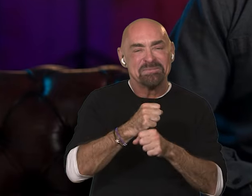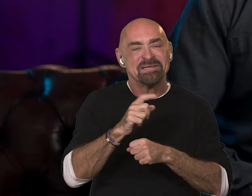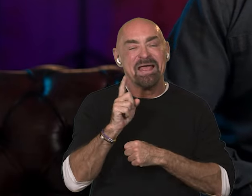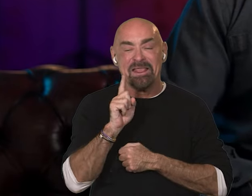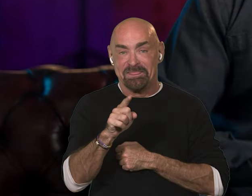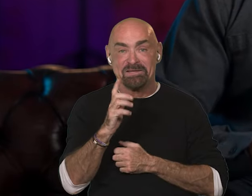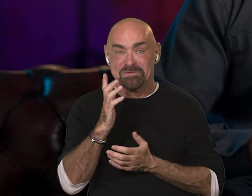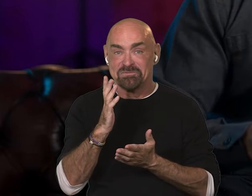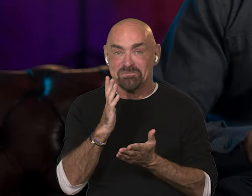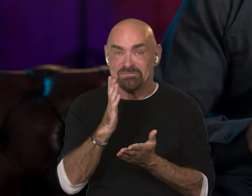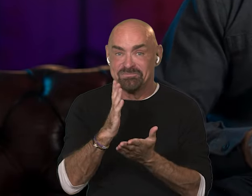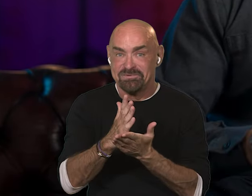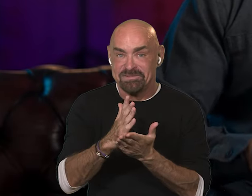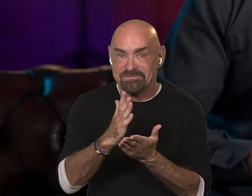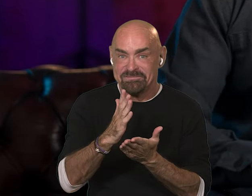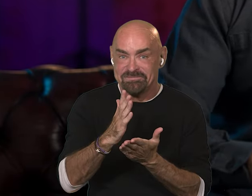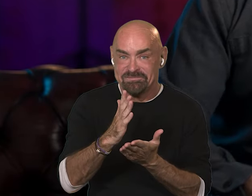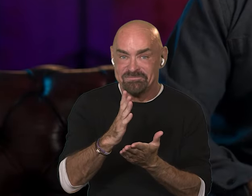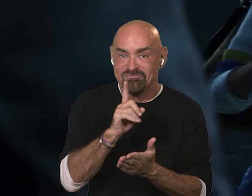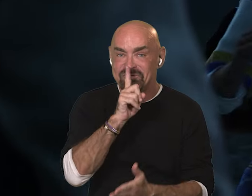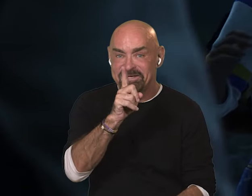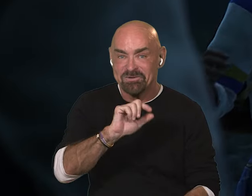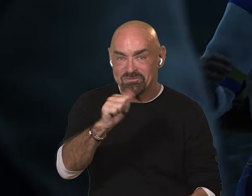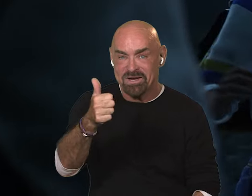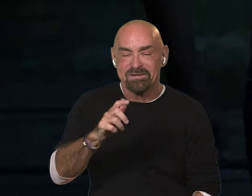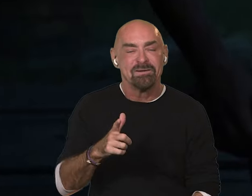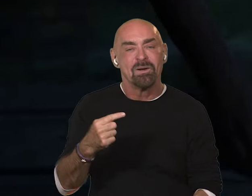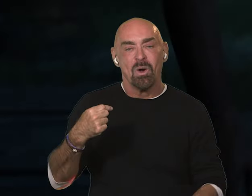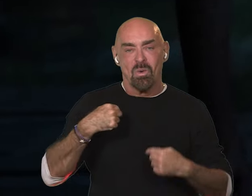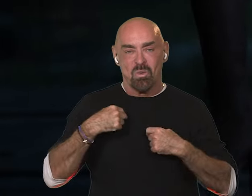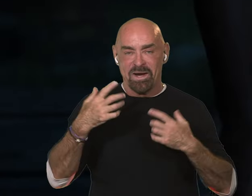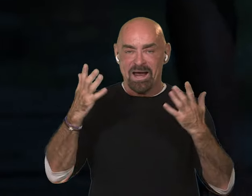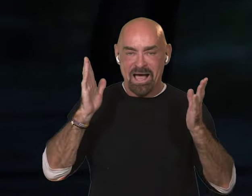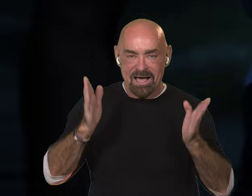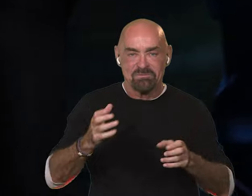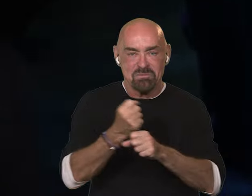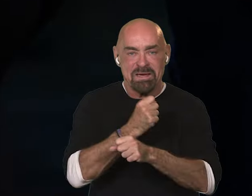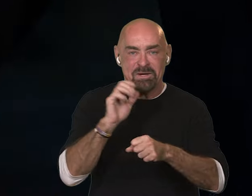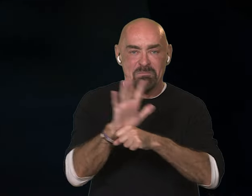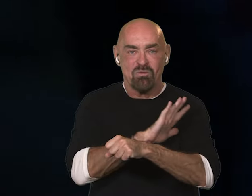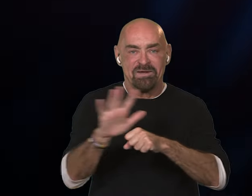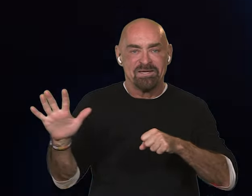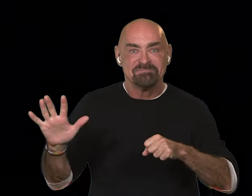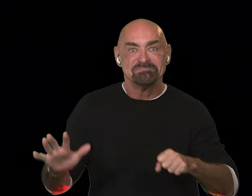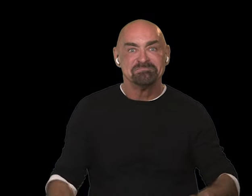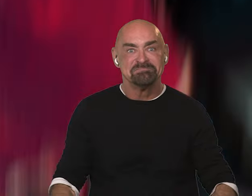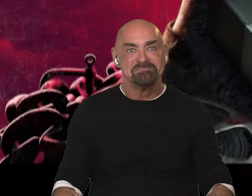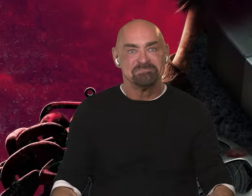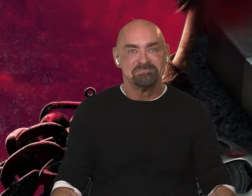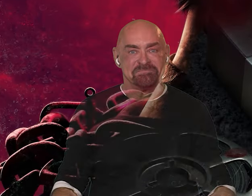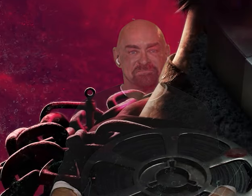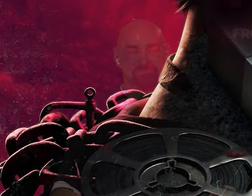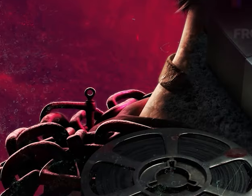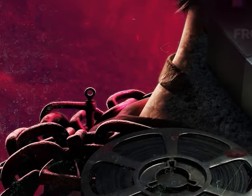Daylight, this is going to be a great first step. Come on, people! We got a movie to make!